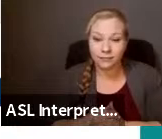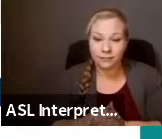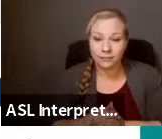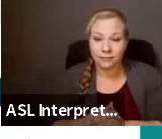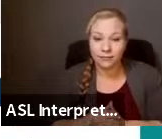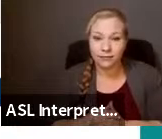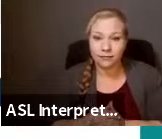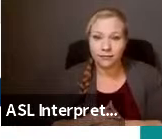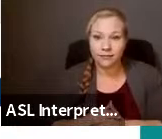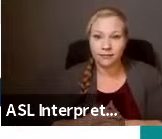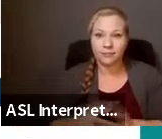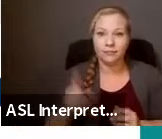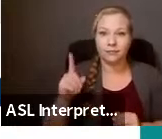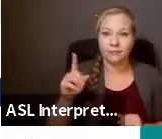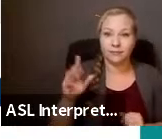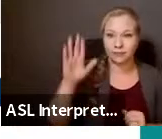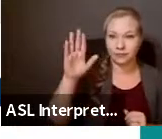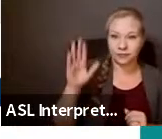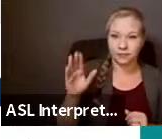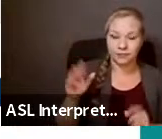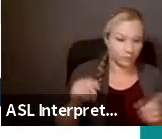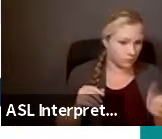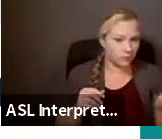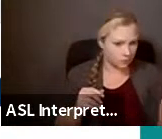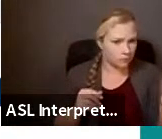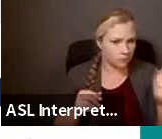I could just, go ahead.